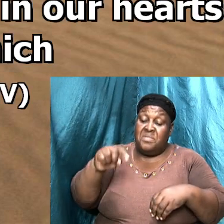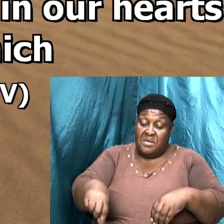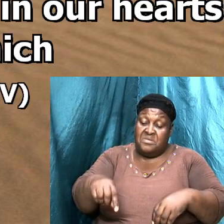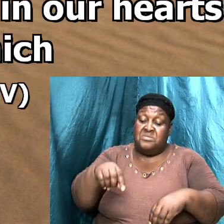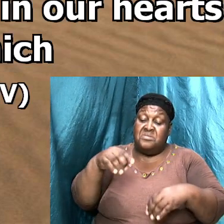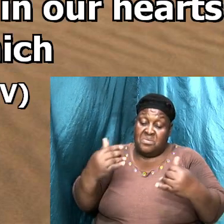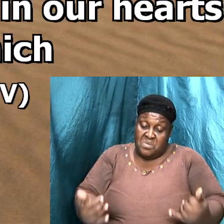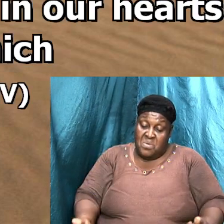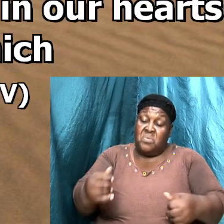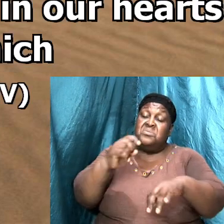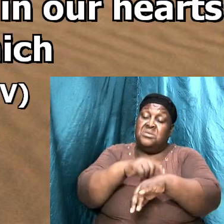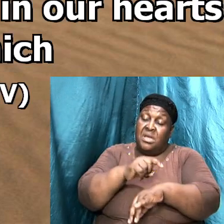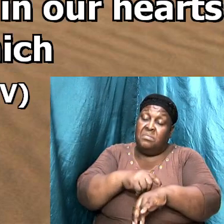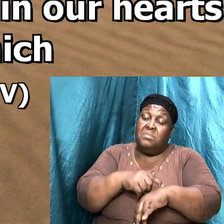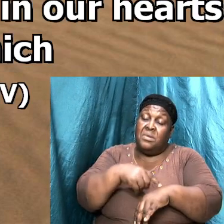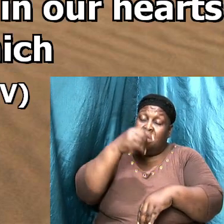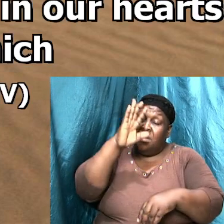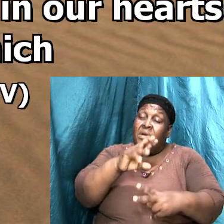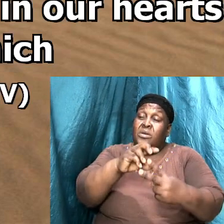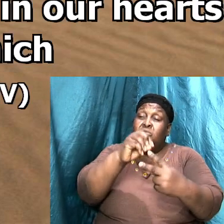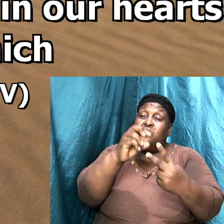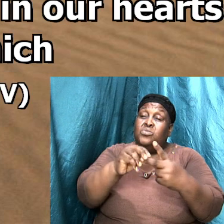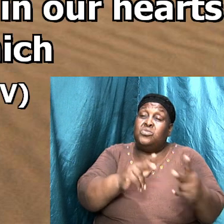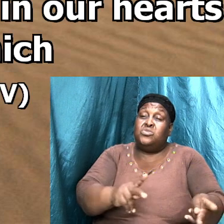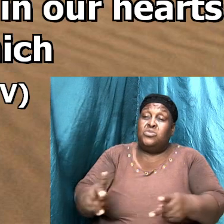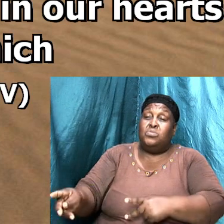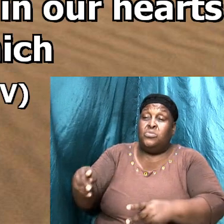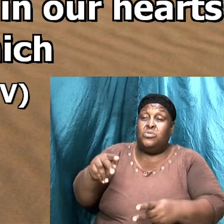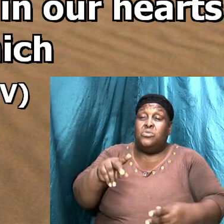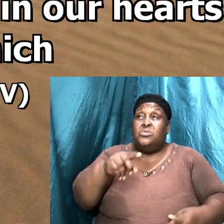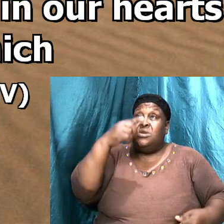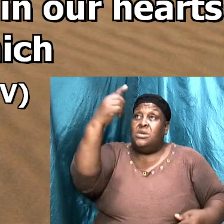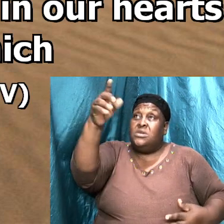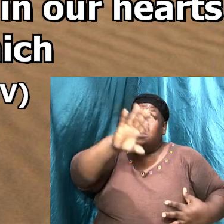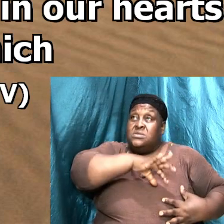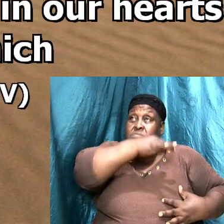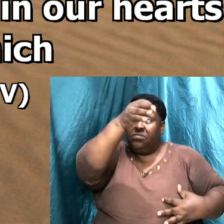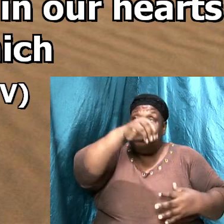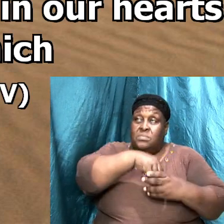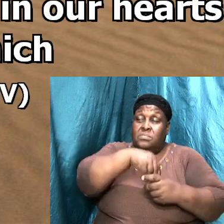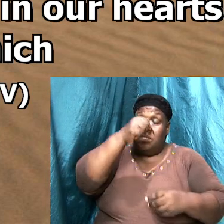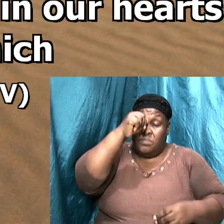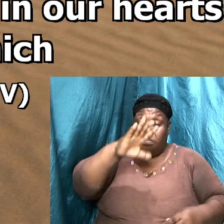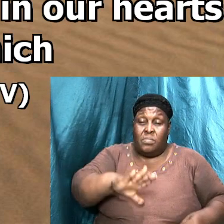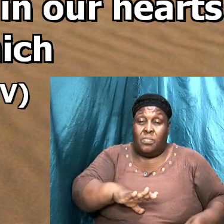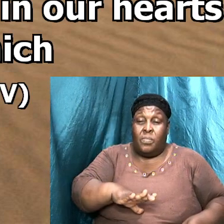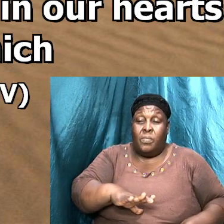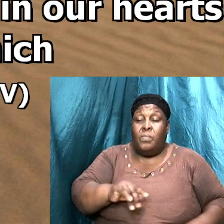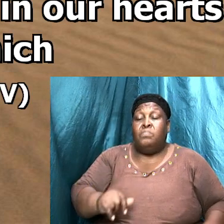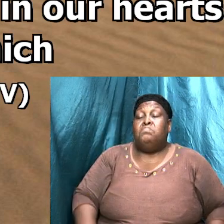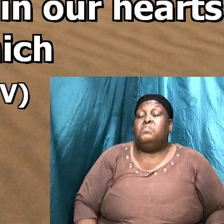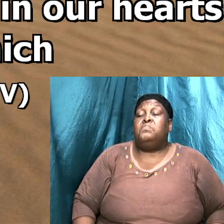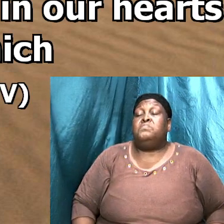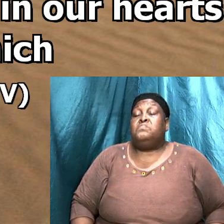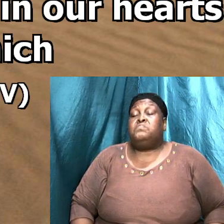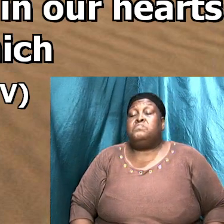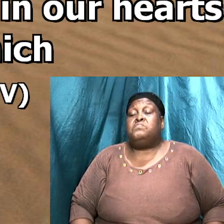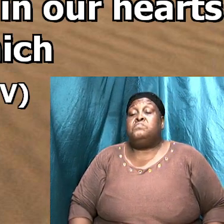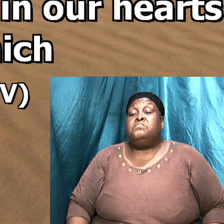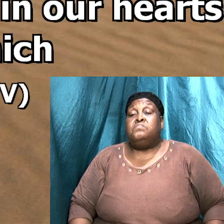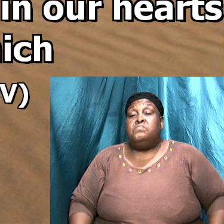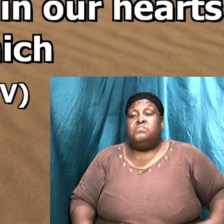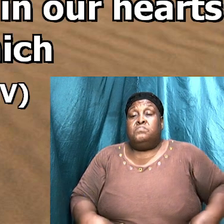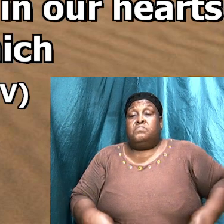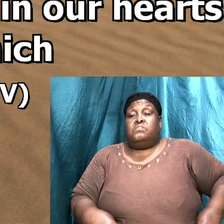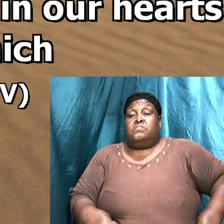God choose to what? Put His Spirit in man. 2 Corinthians 12, verses